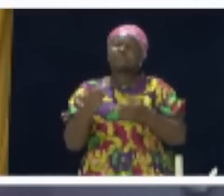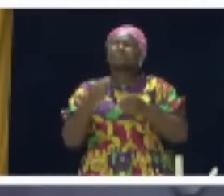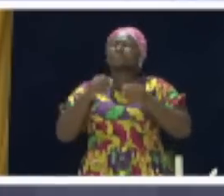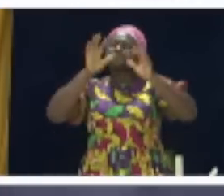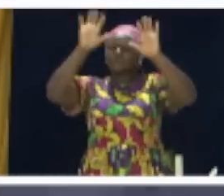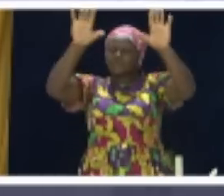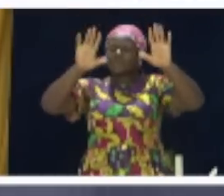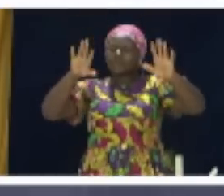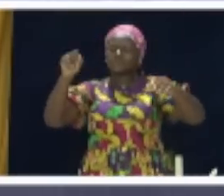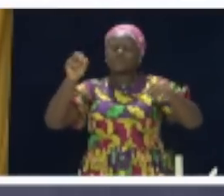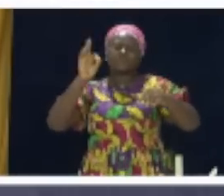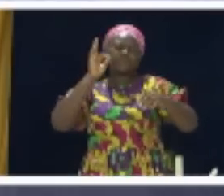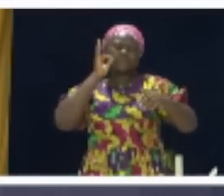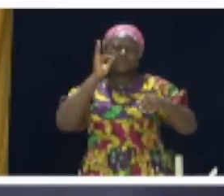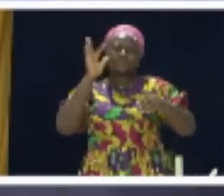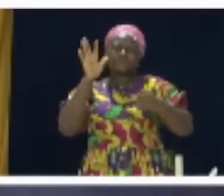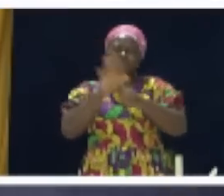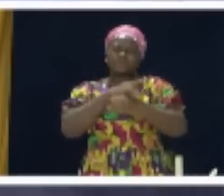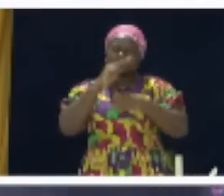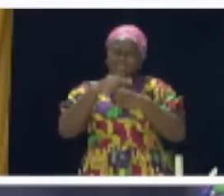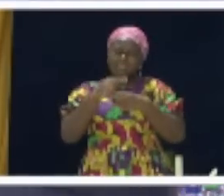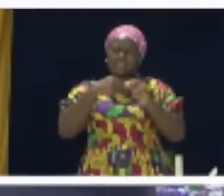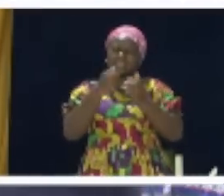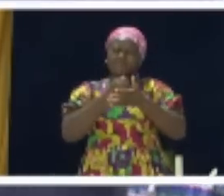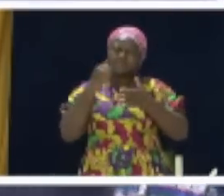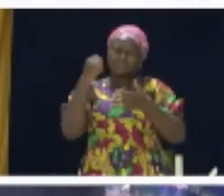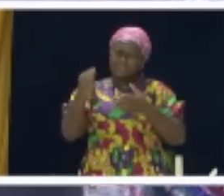Miracles of fruitfulness.